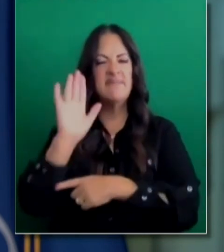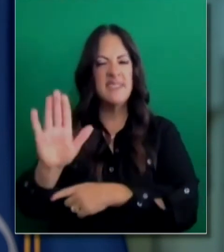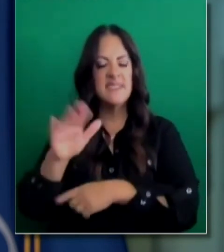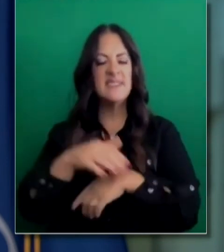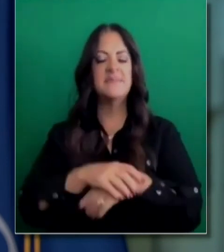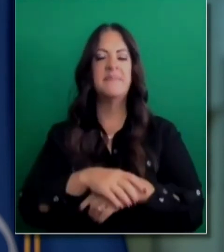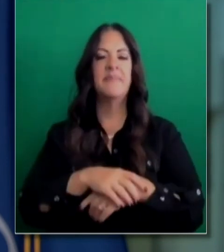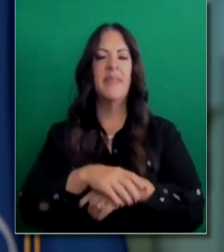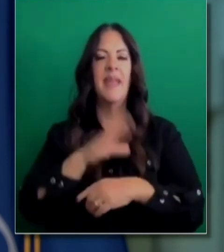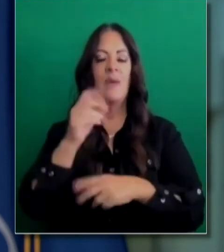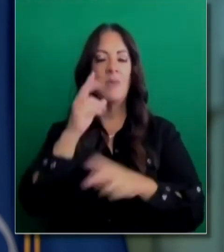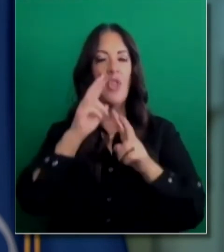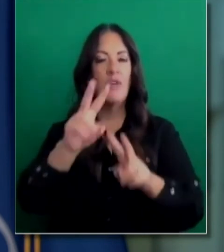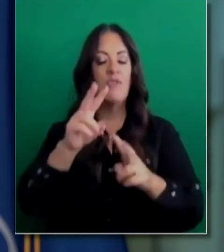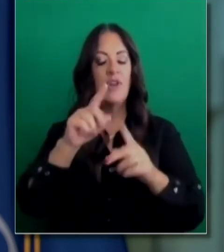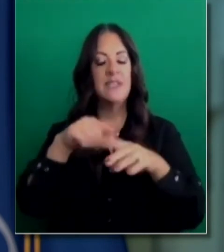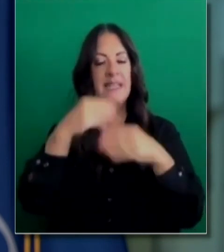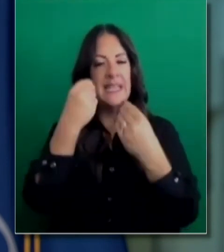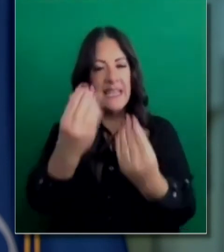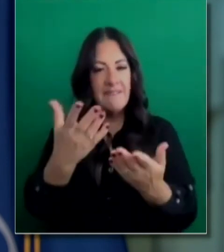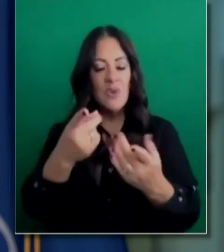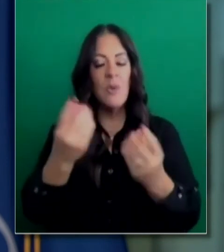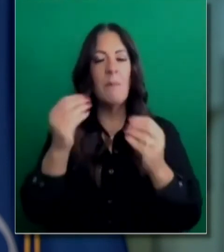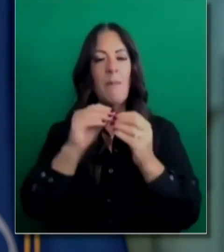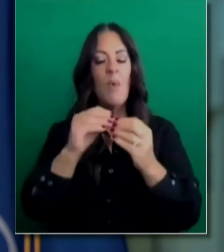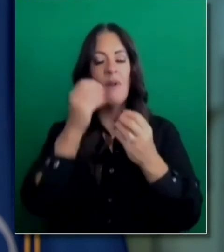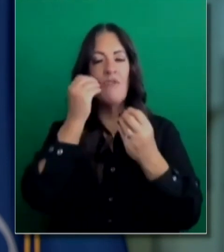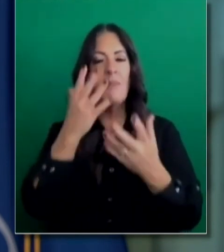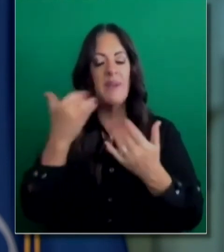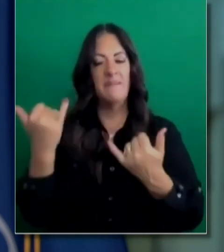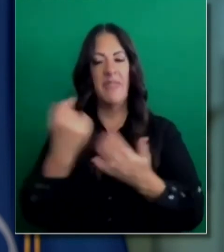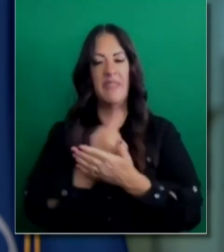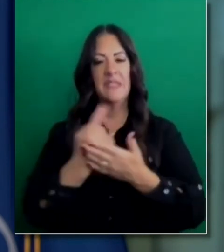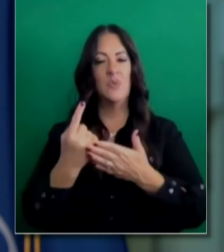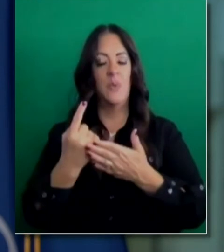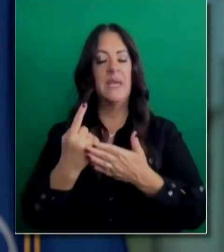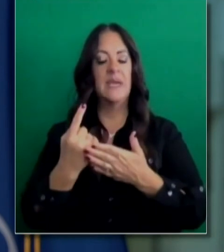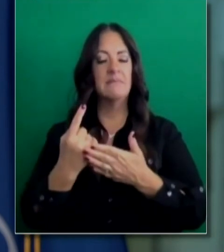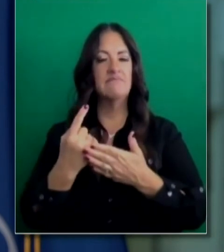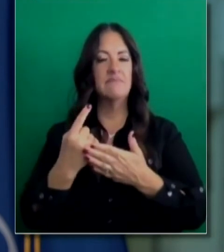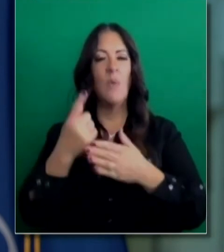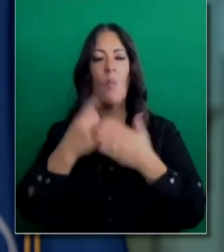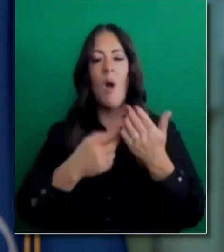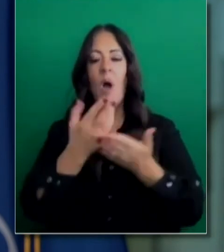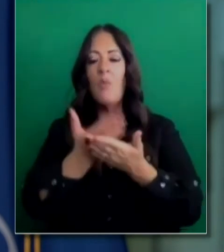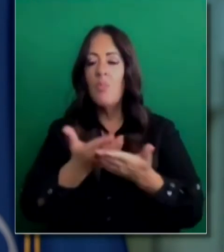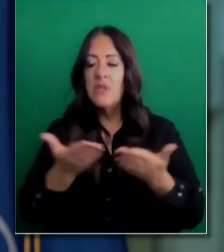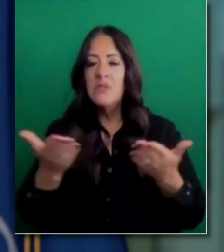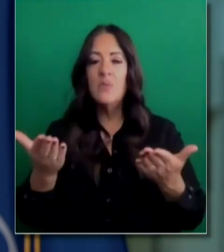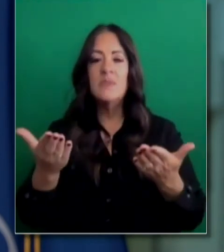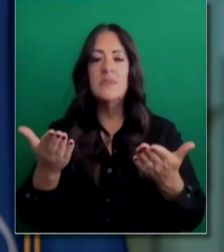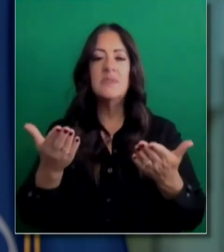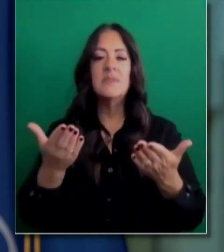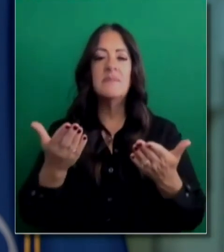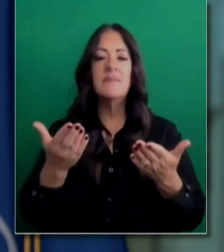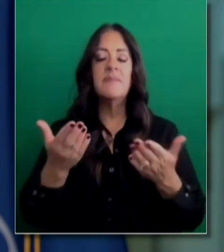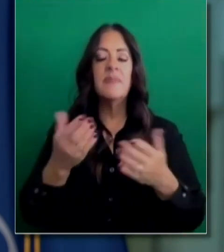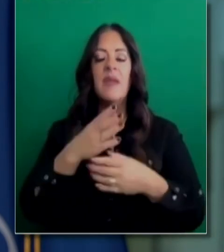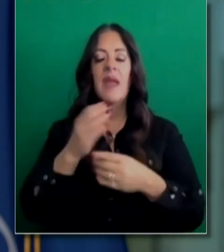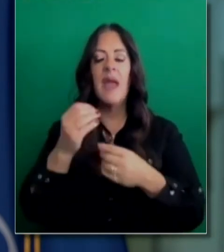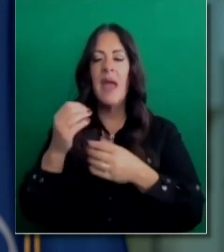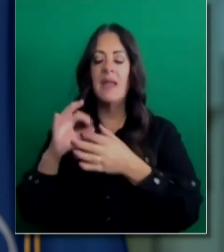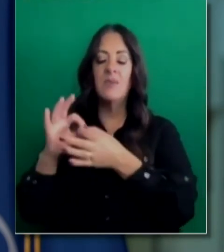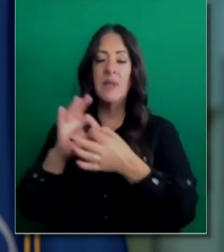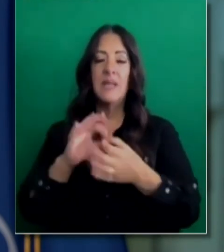over the course of this week as it relates to resources, as it relates to the surge, as it relates to